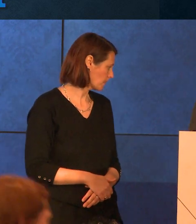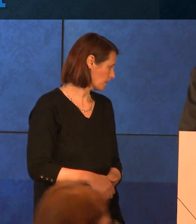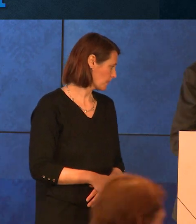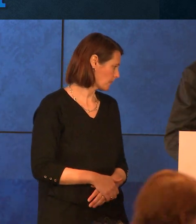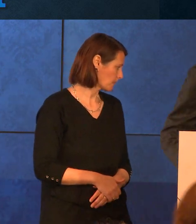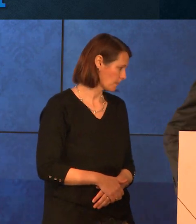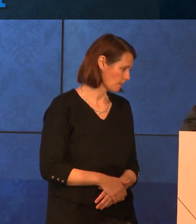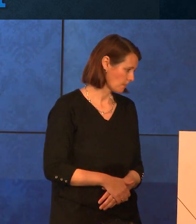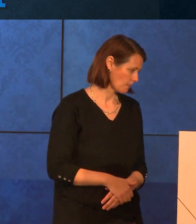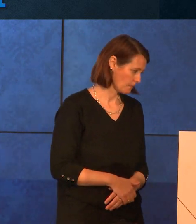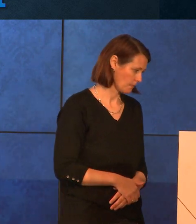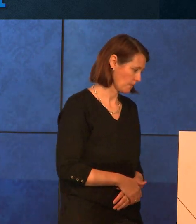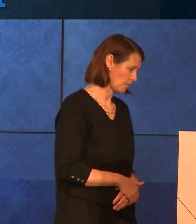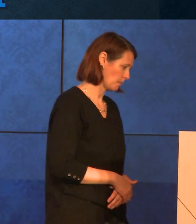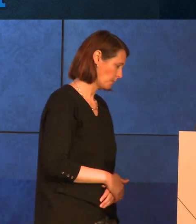Thanks very